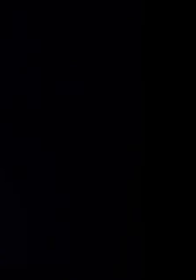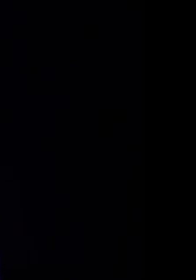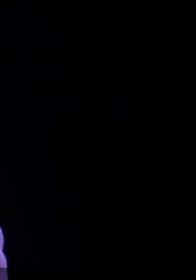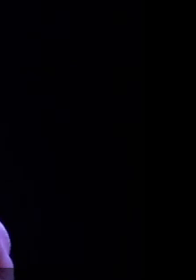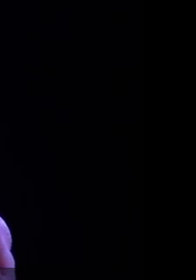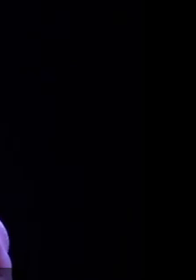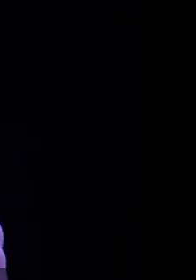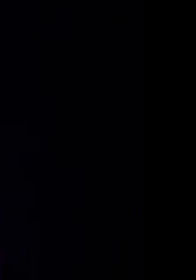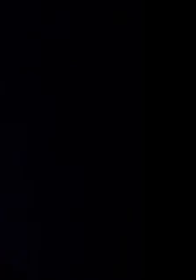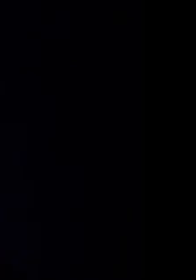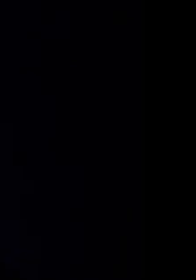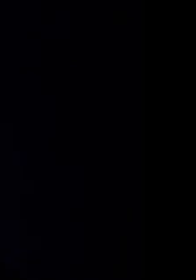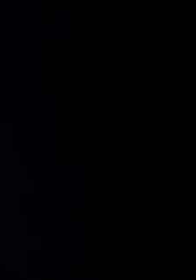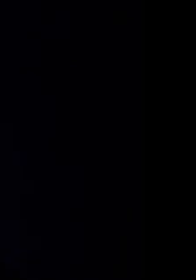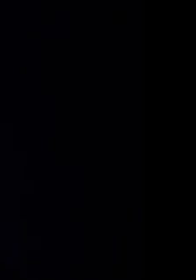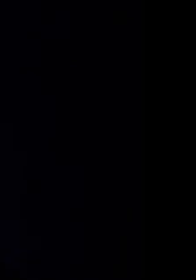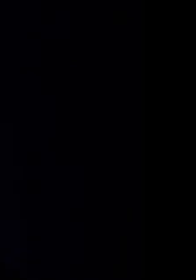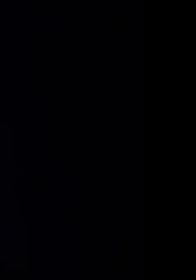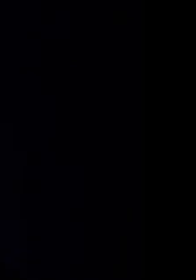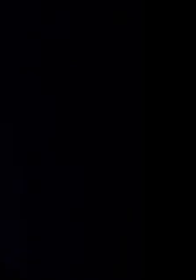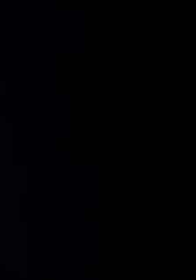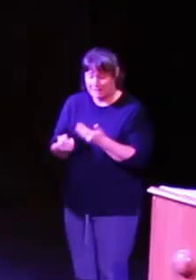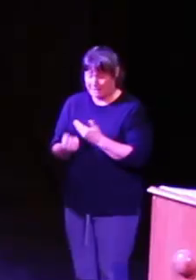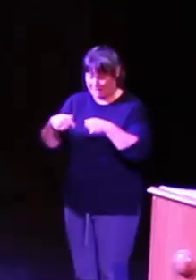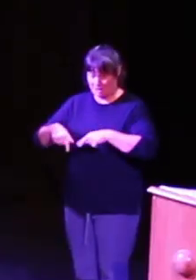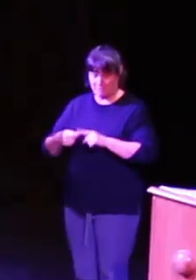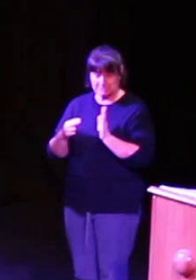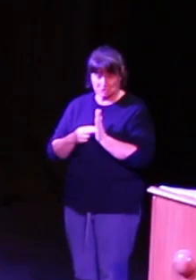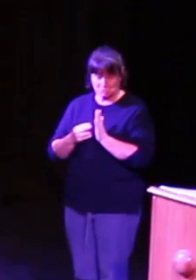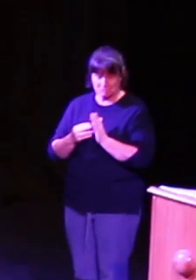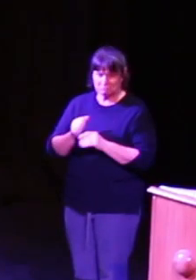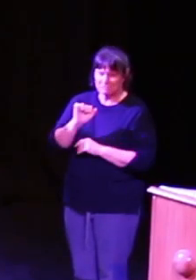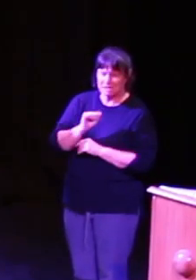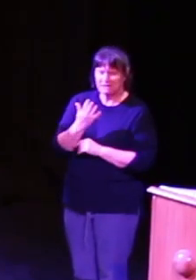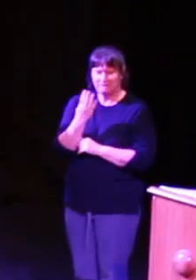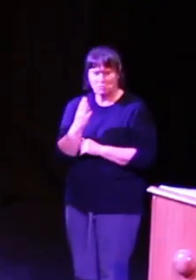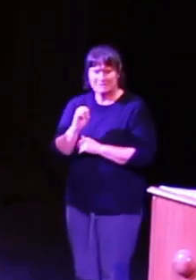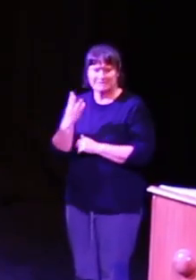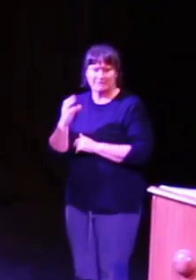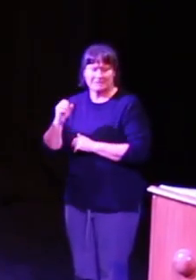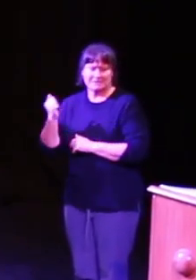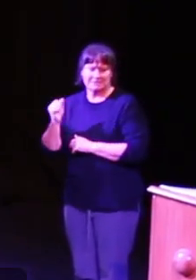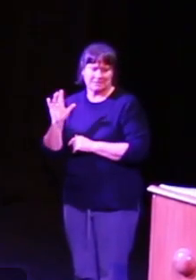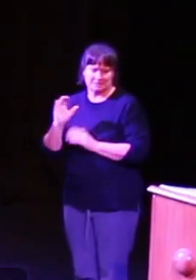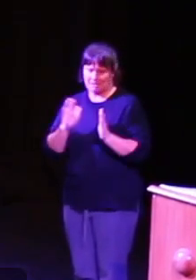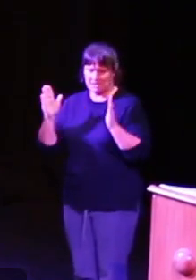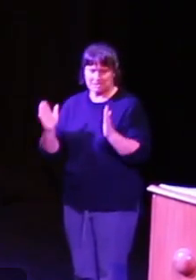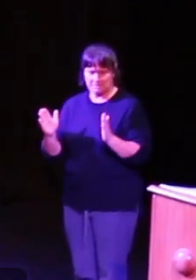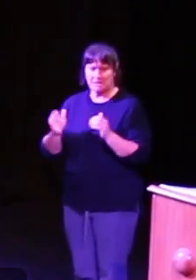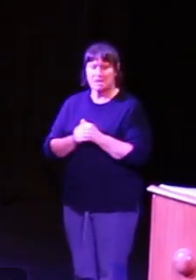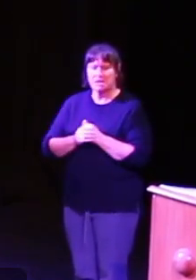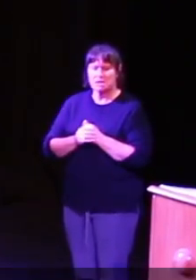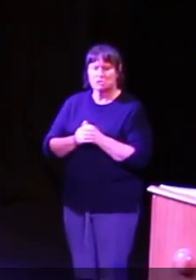Māori land court hearings that were held here in Palmerston North through the 40s, 50s and 60s. So there were a lot of iwi who were moving